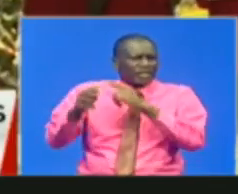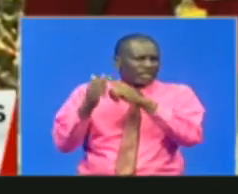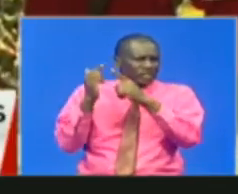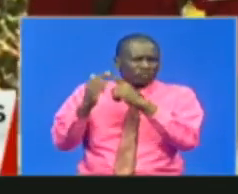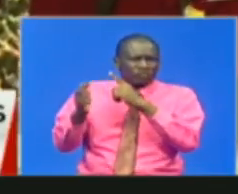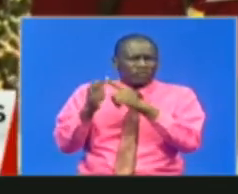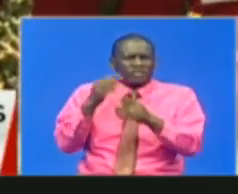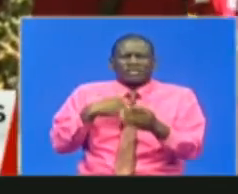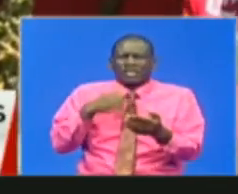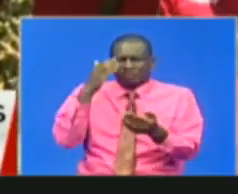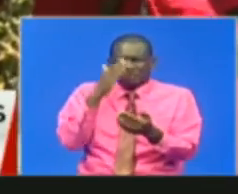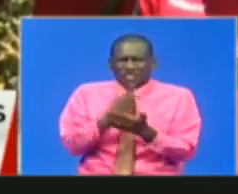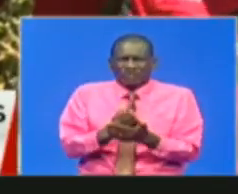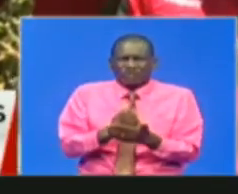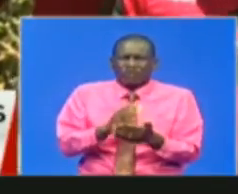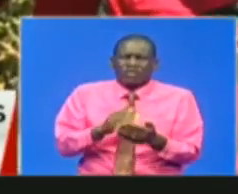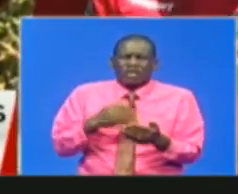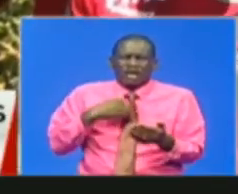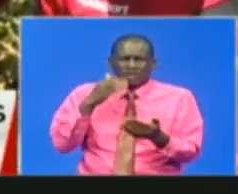and I believe